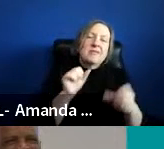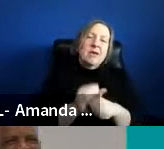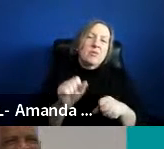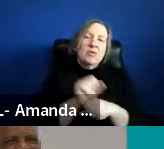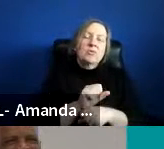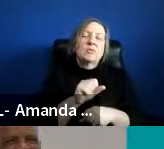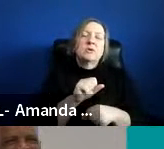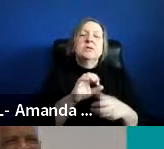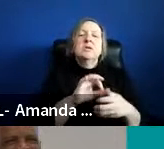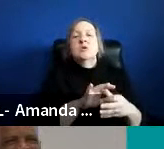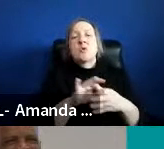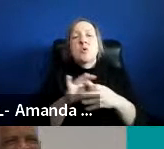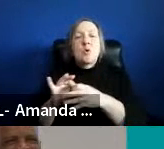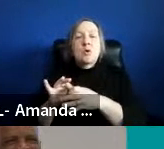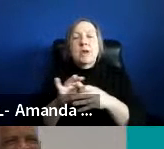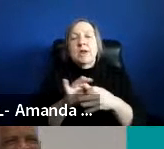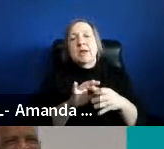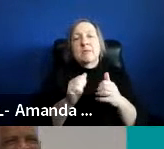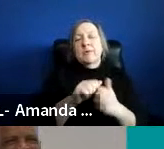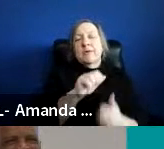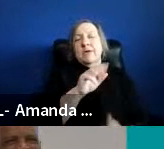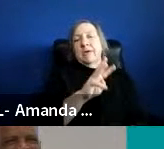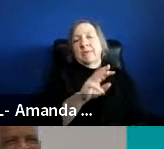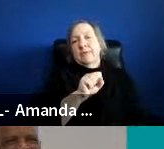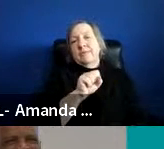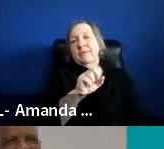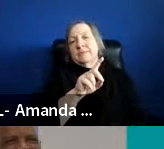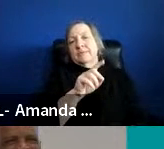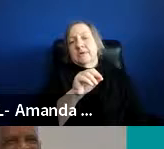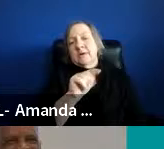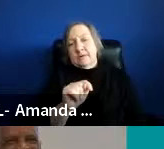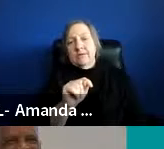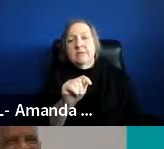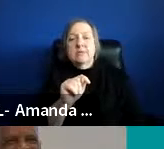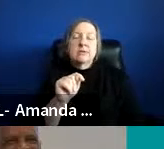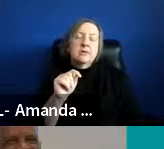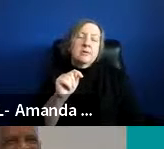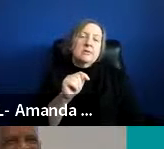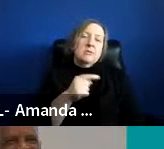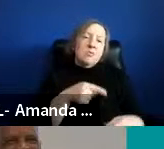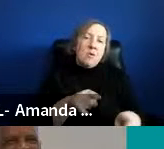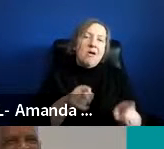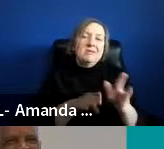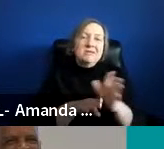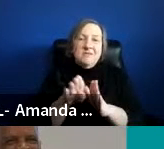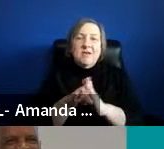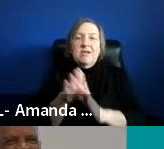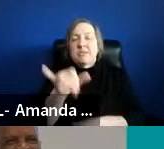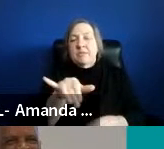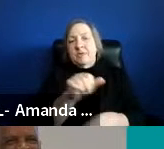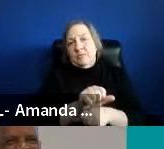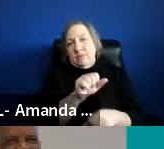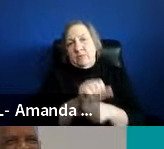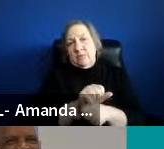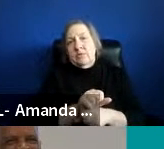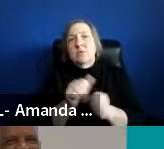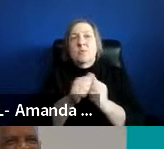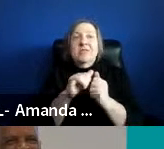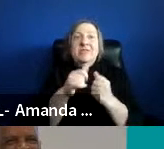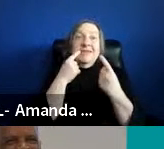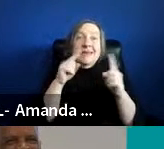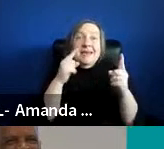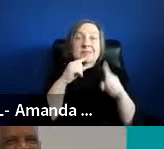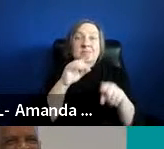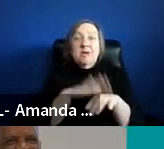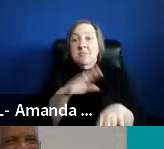in coordination with WashDOT throughout development of the work. And so, you know, with this announcement on